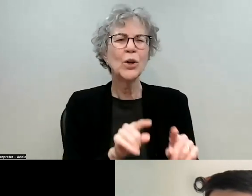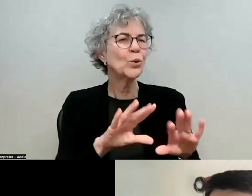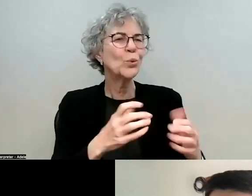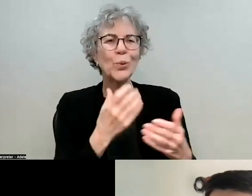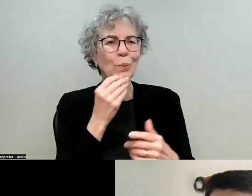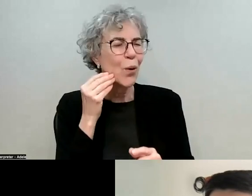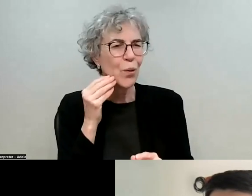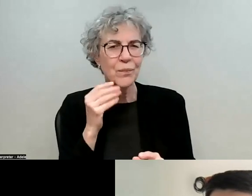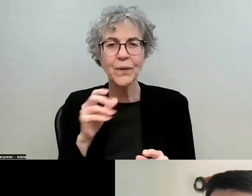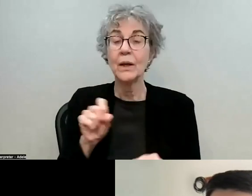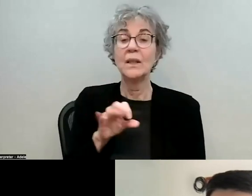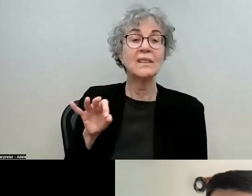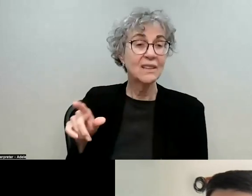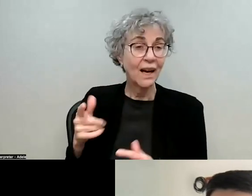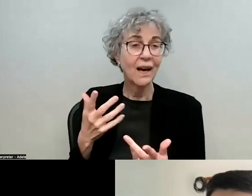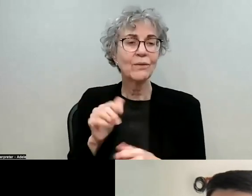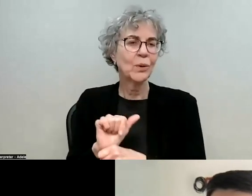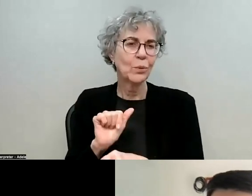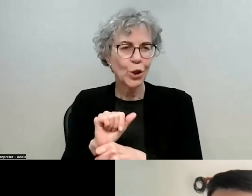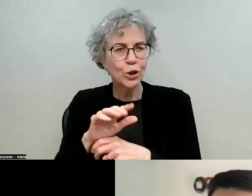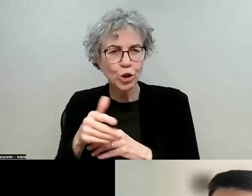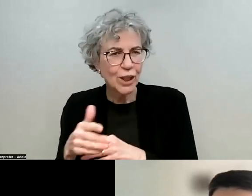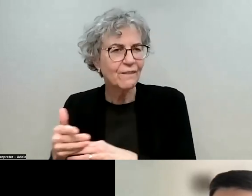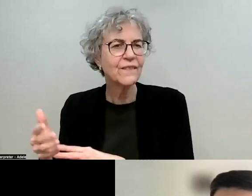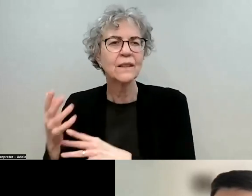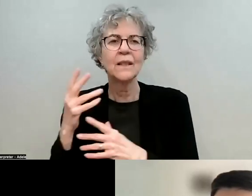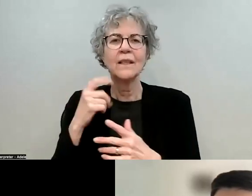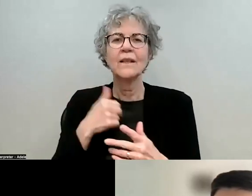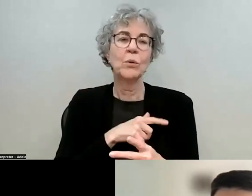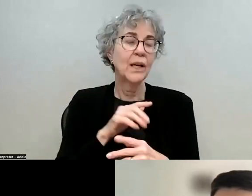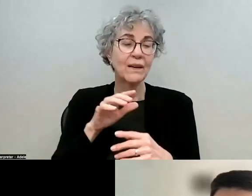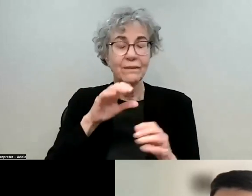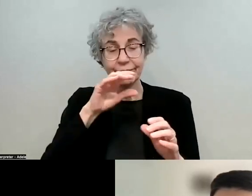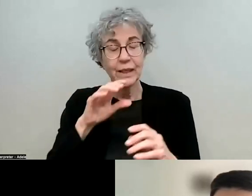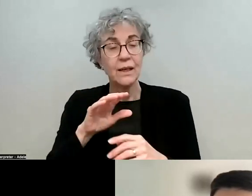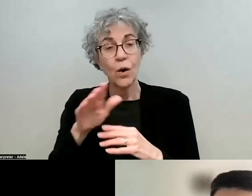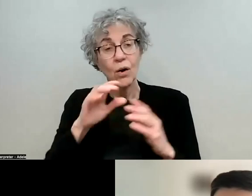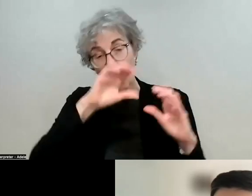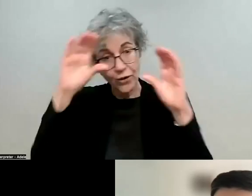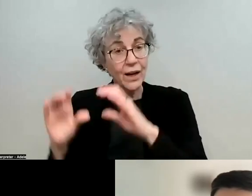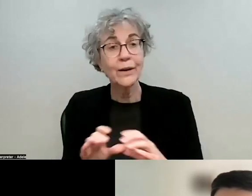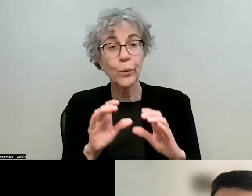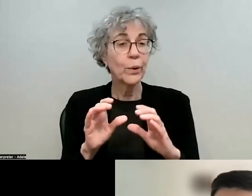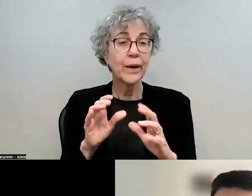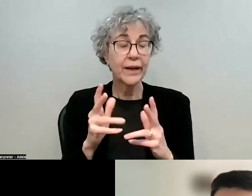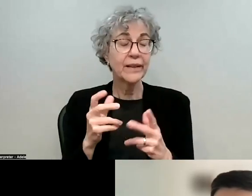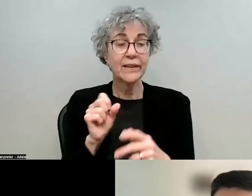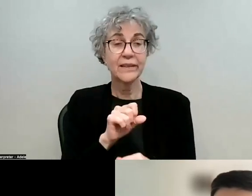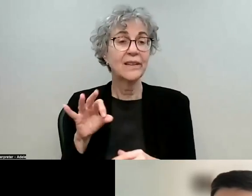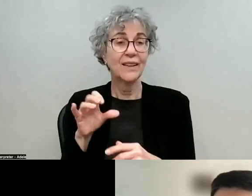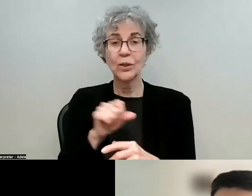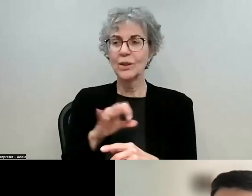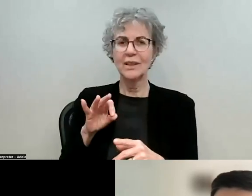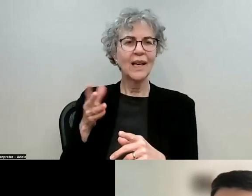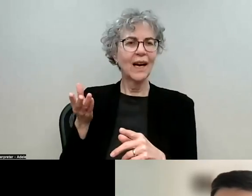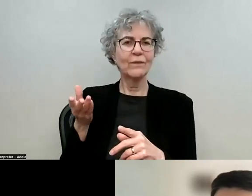So staff have shifts that they're working. We have overnight awake staff. So staff would be based out of that building,